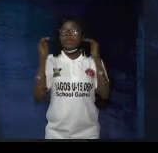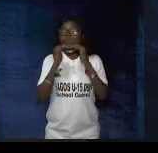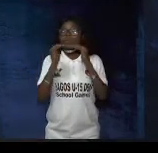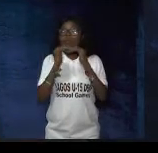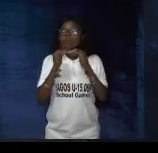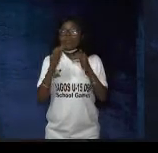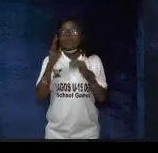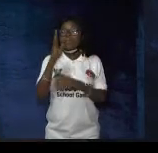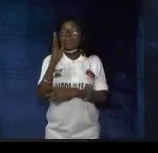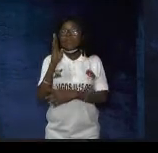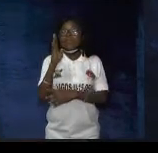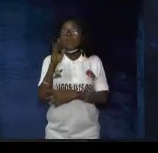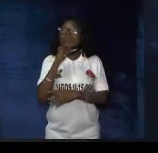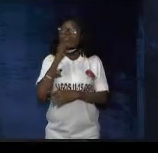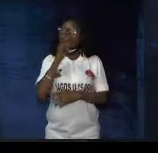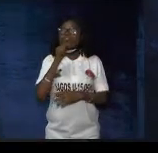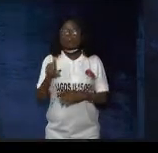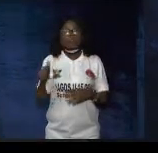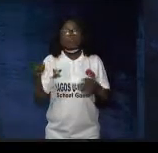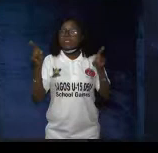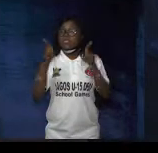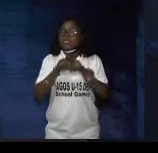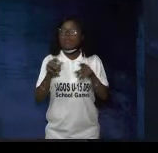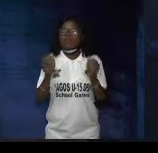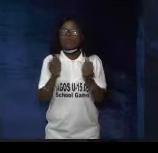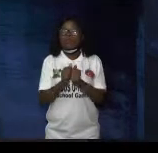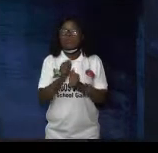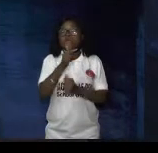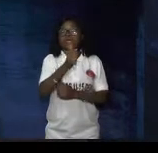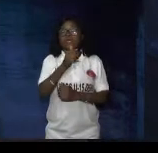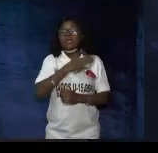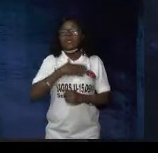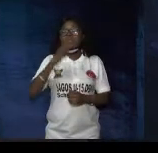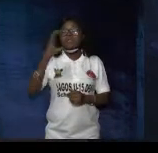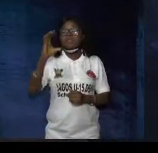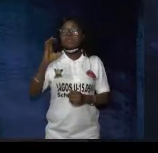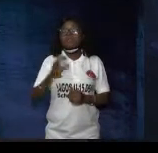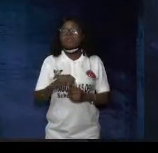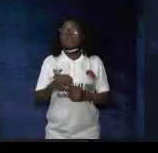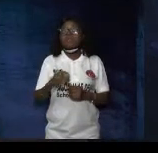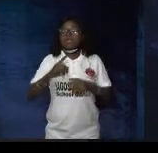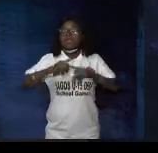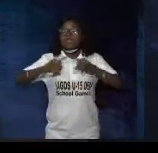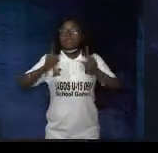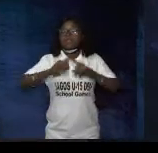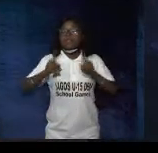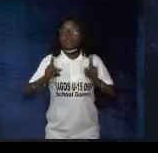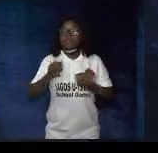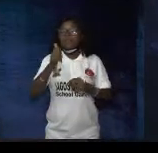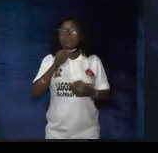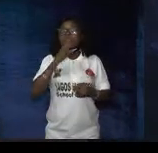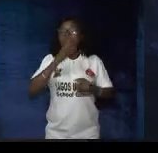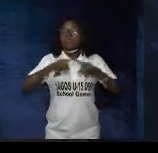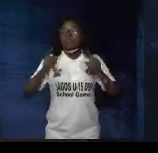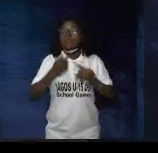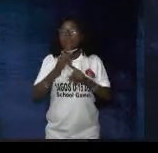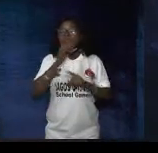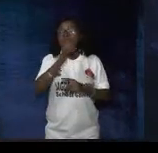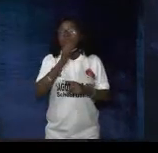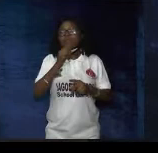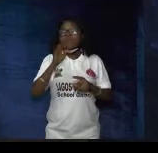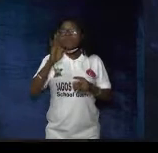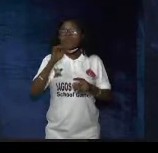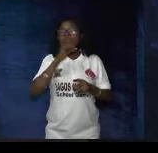equal. So A and C are equal. B is not equal to them. That's why we don't mark it the same way. These ones will get